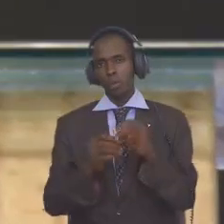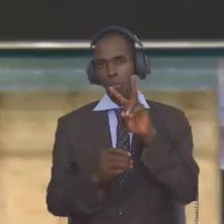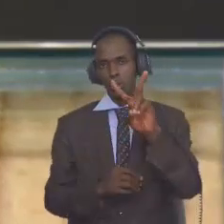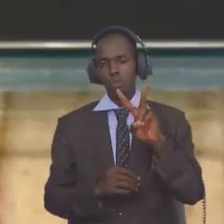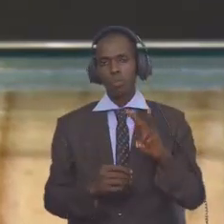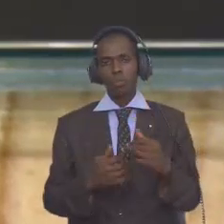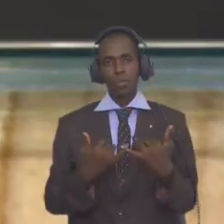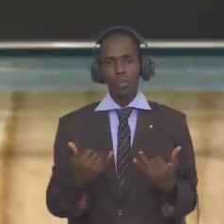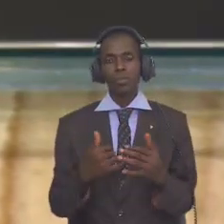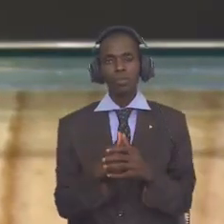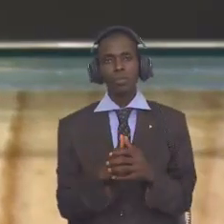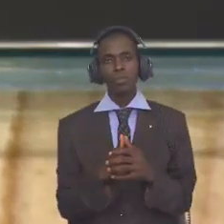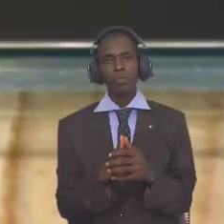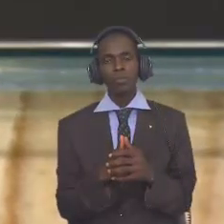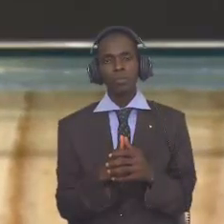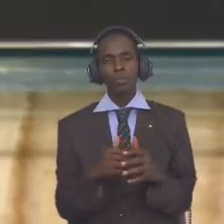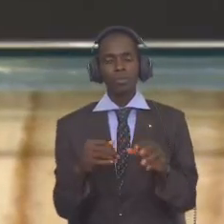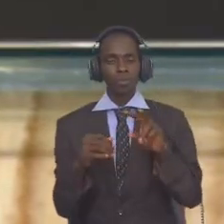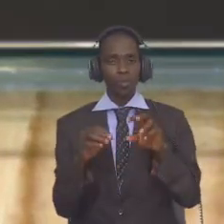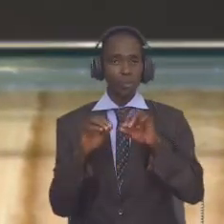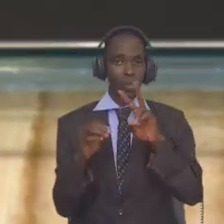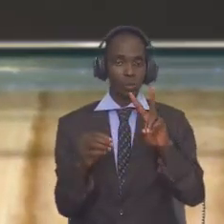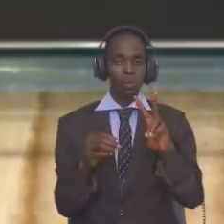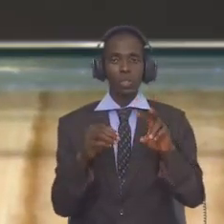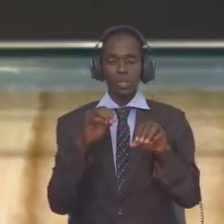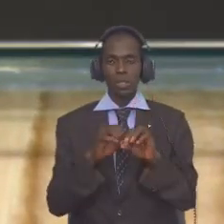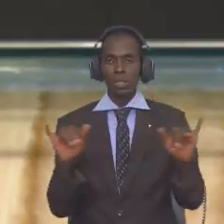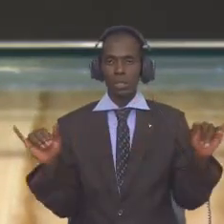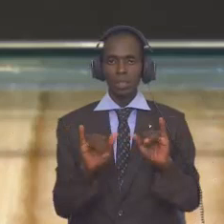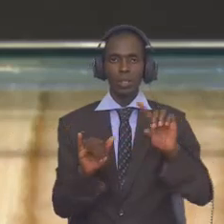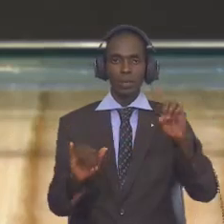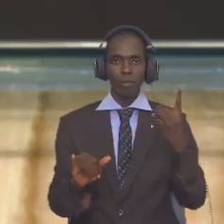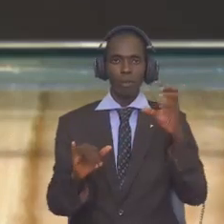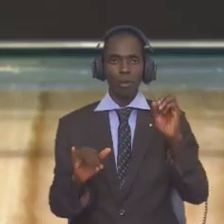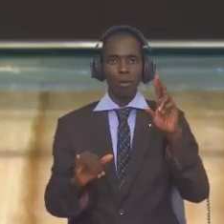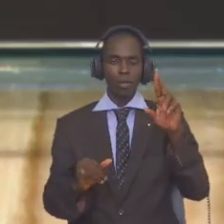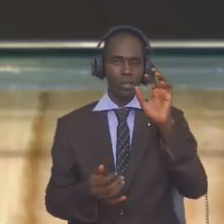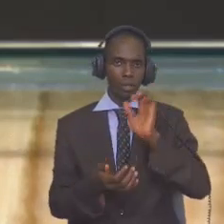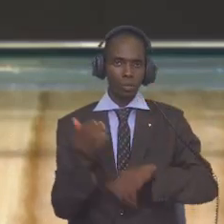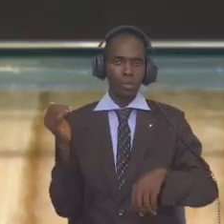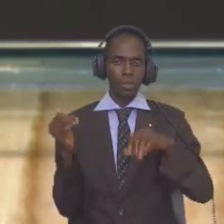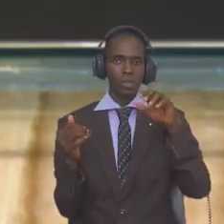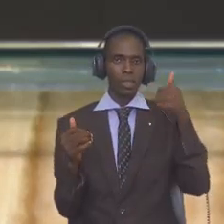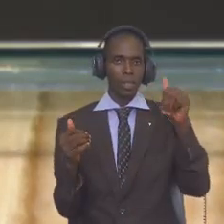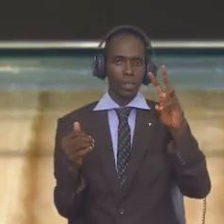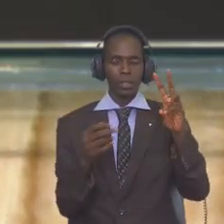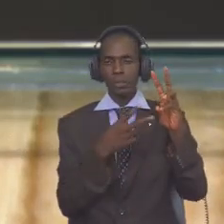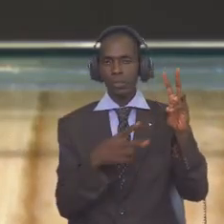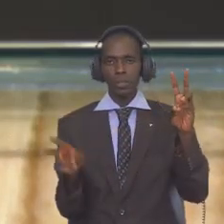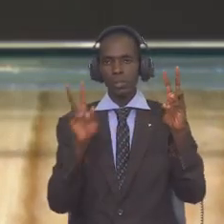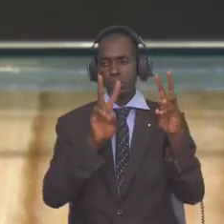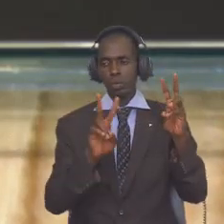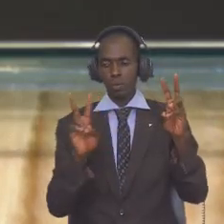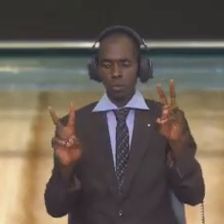two, it says in verse 22 of that 1 Corinthians chapter 16, verse